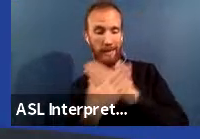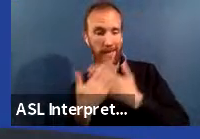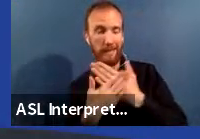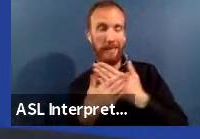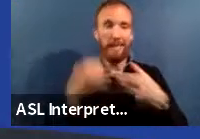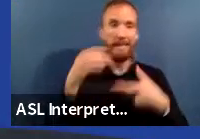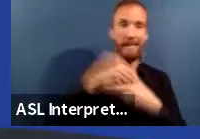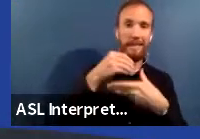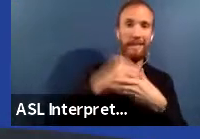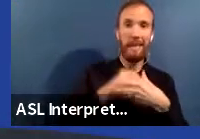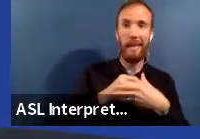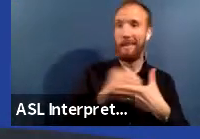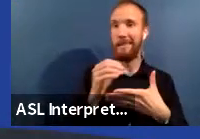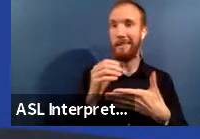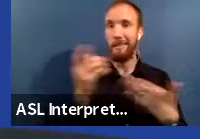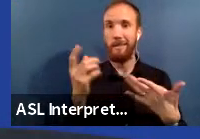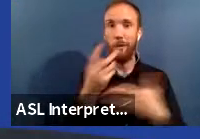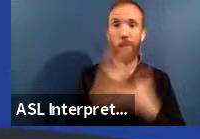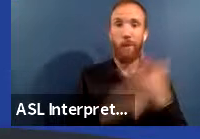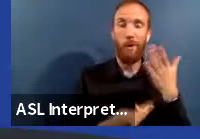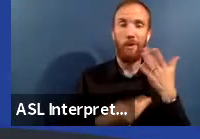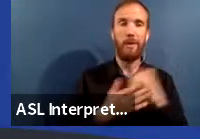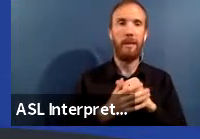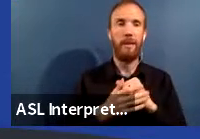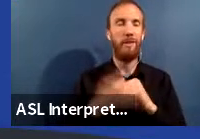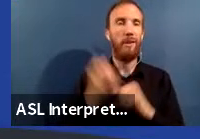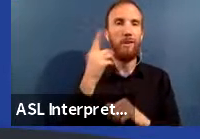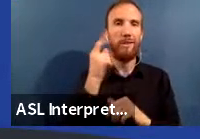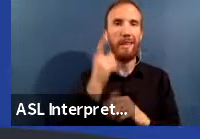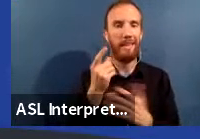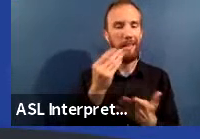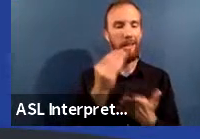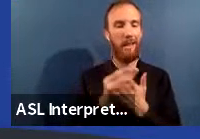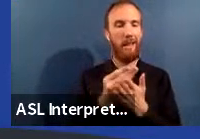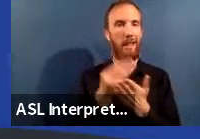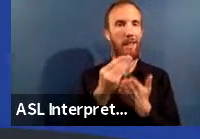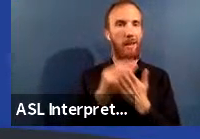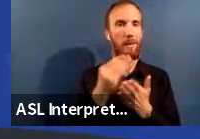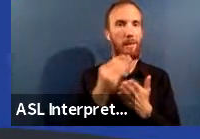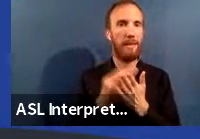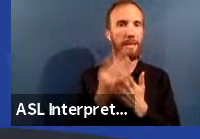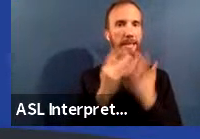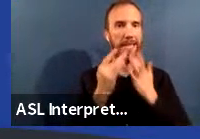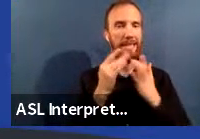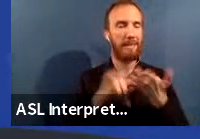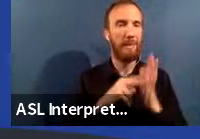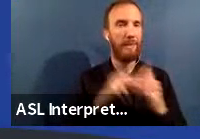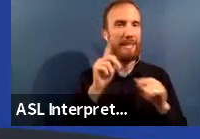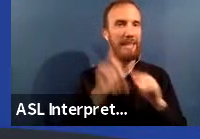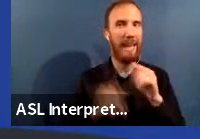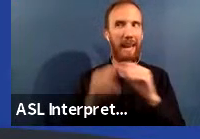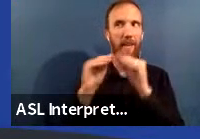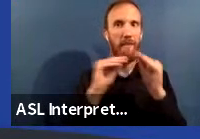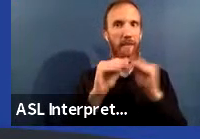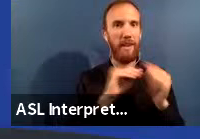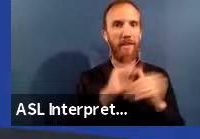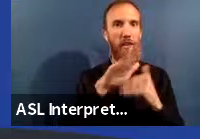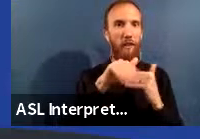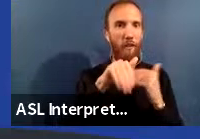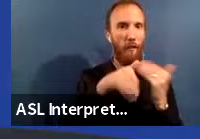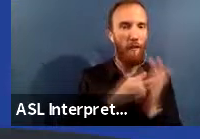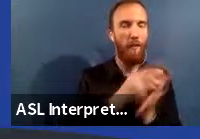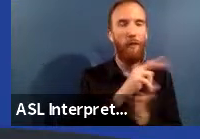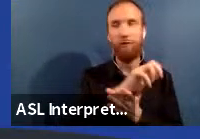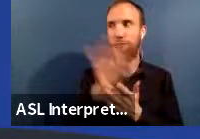to budget constraints, we are not able to address every roof envelope in the district. However, we work very closely with the